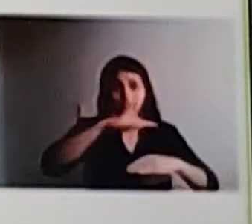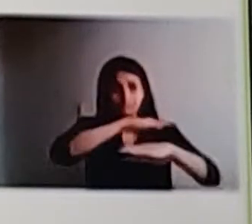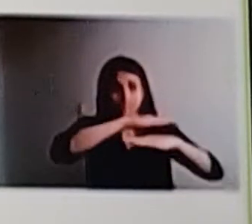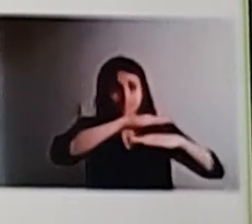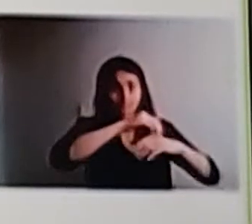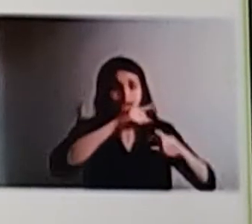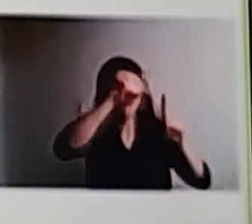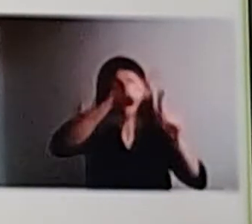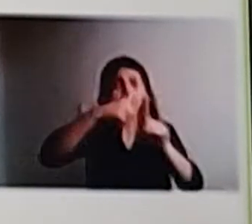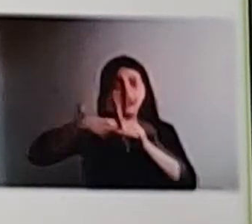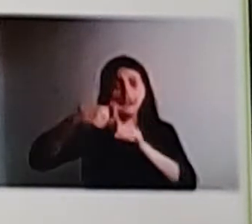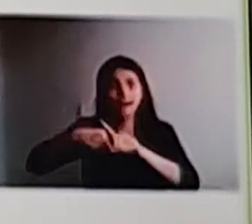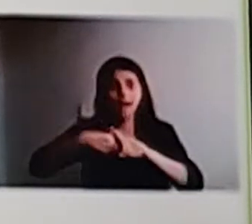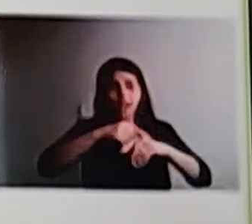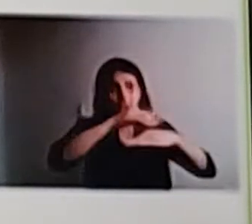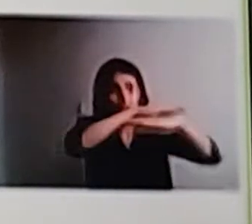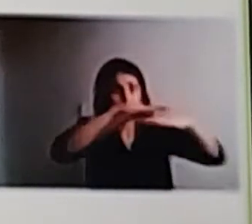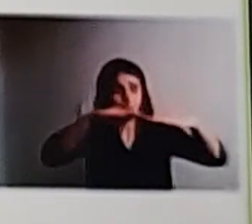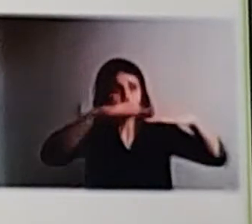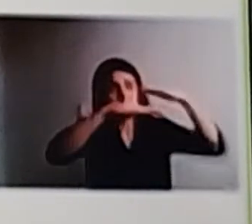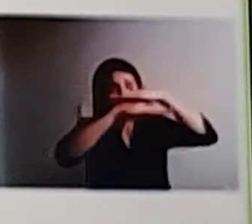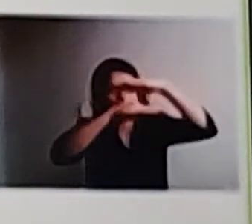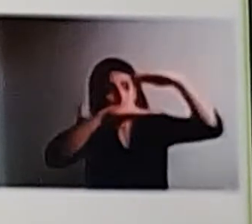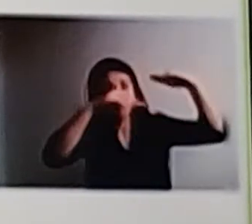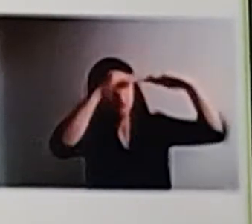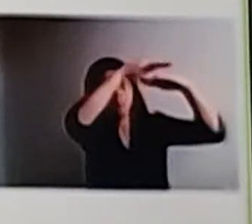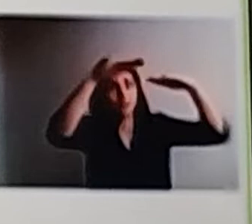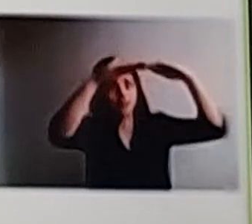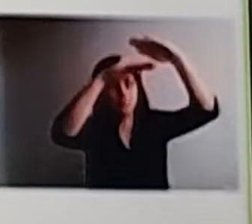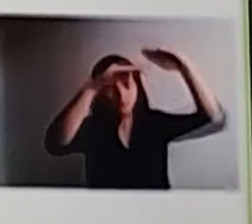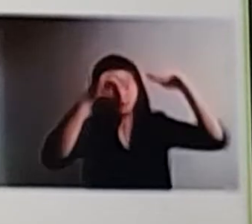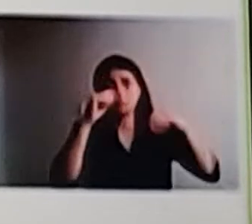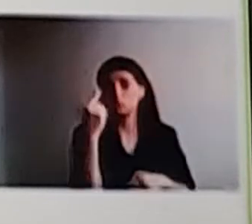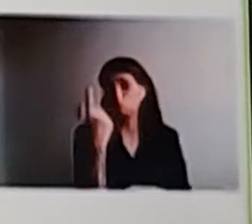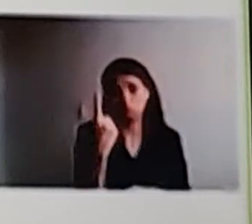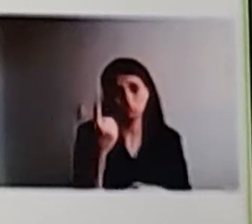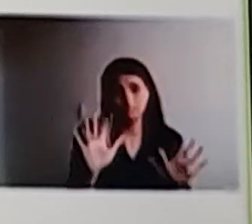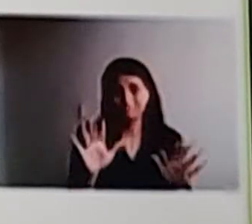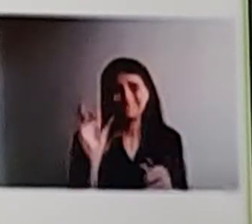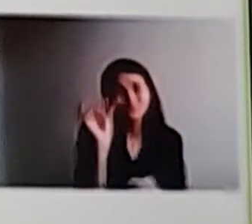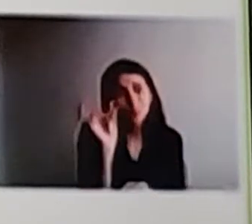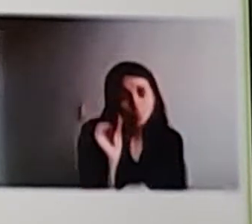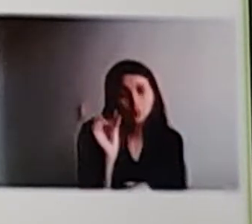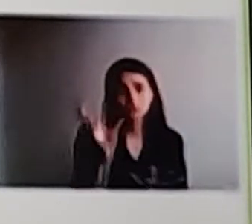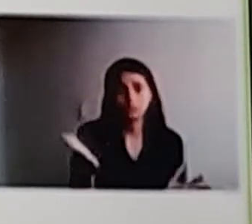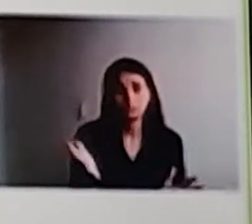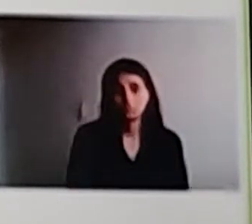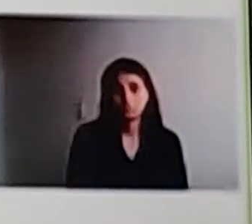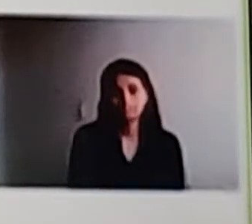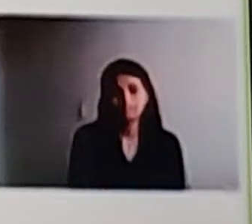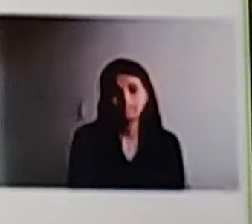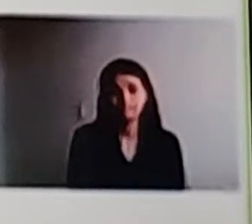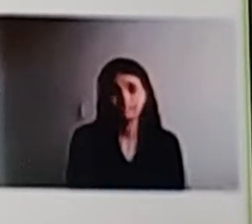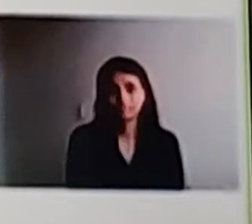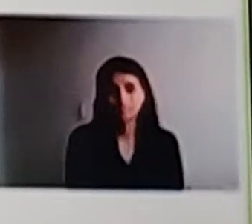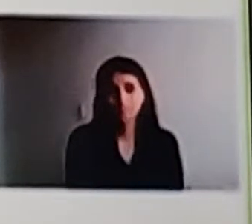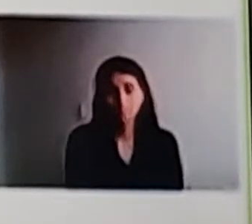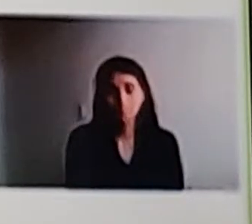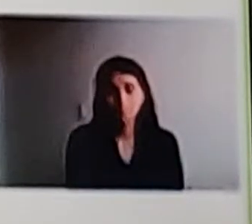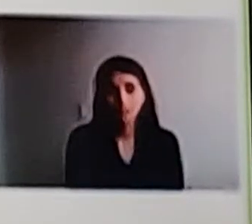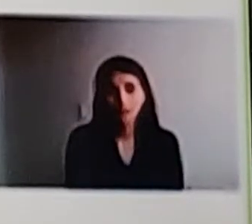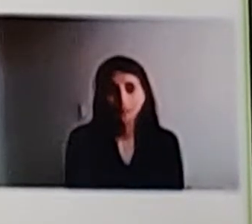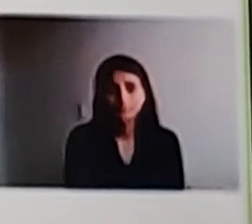We prefer that all the fire equipment to be inside the wall, and it having a cabinet, as you see